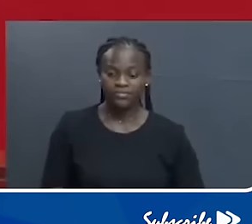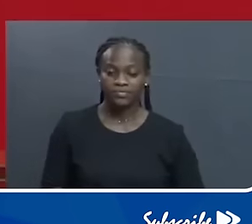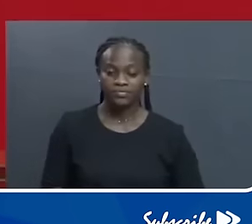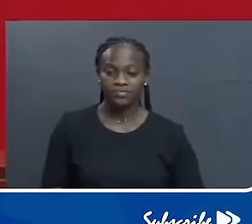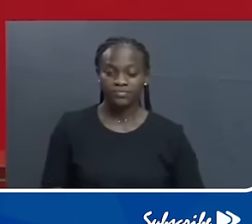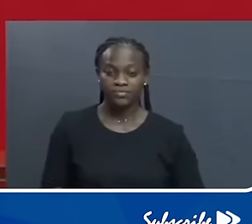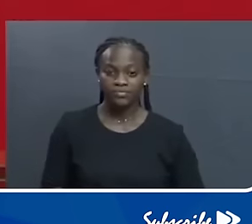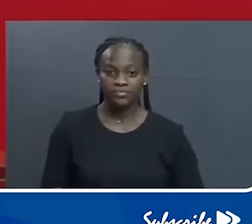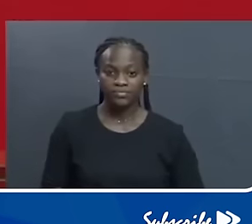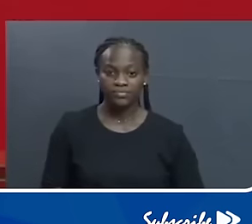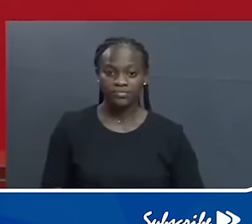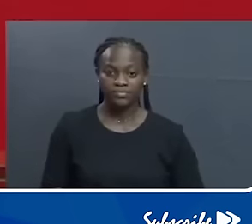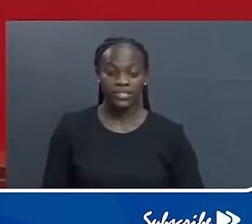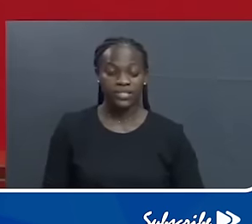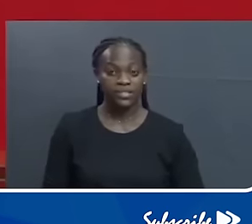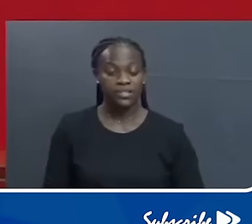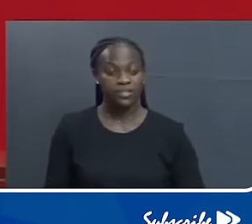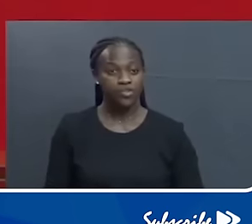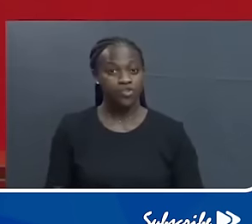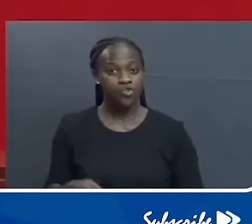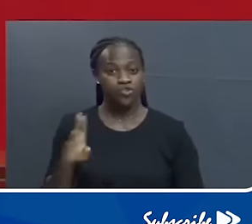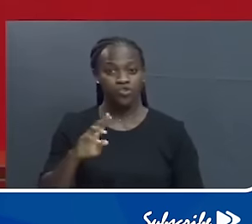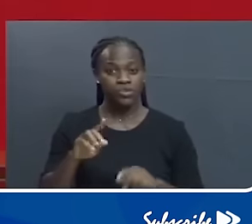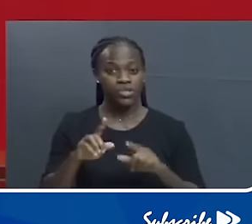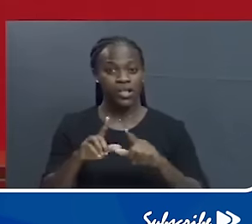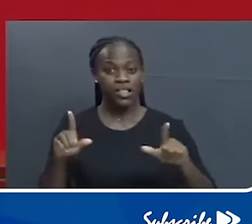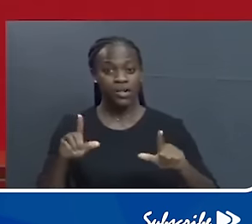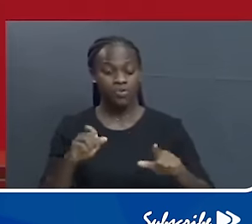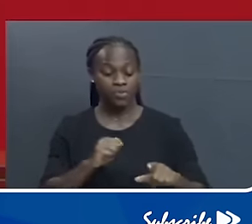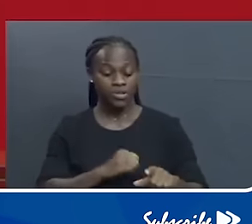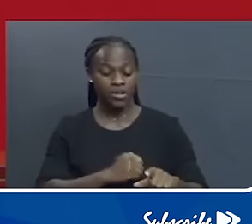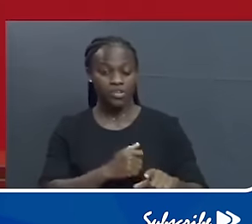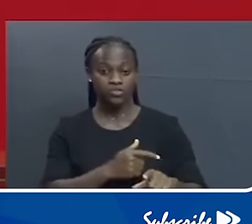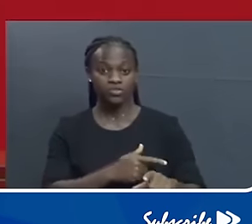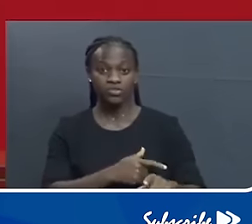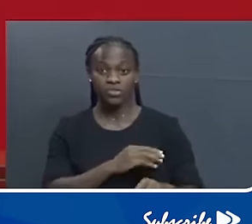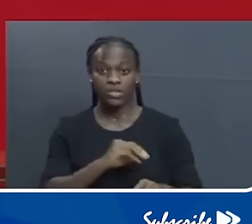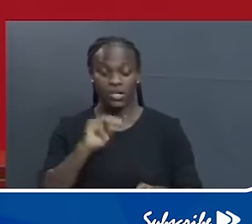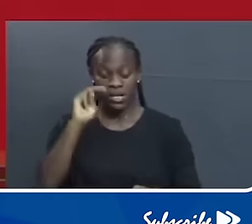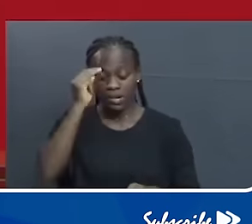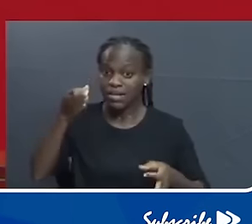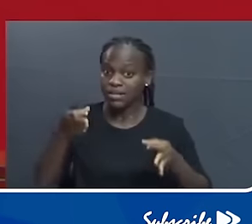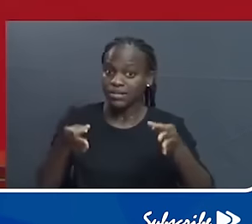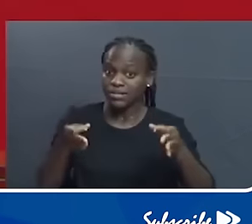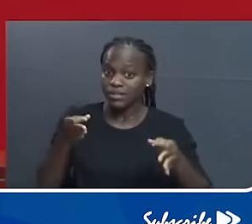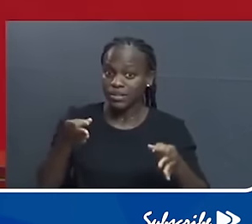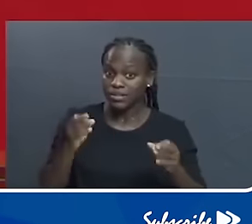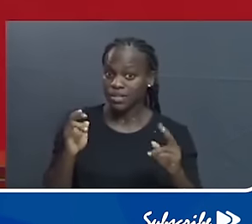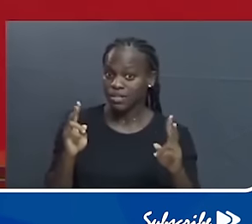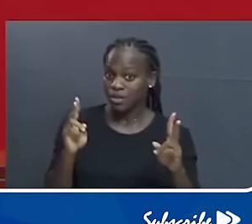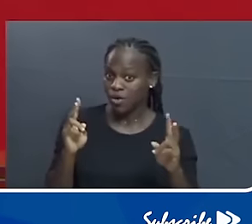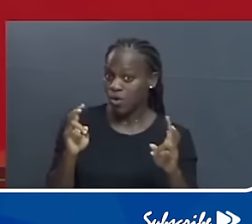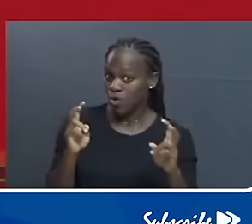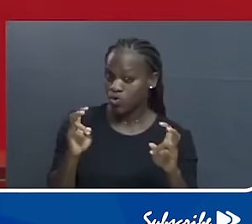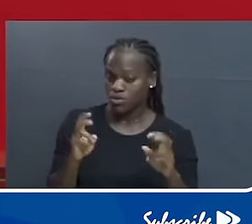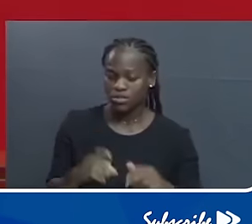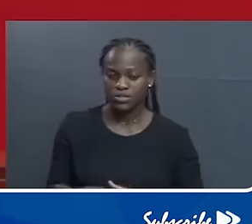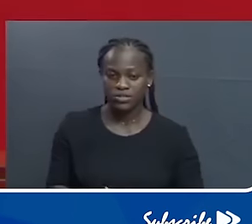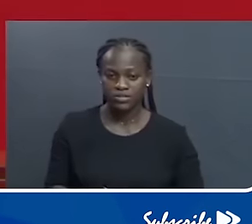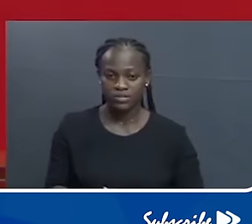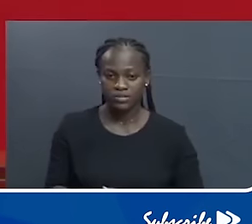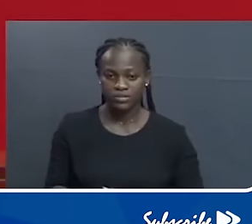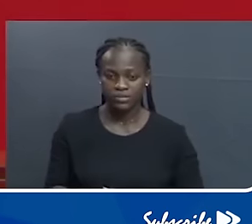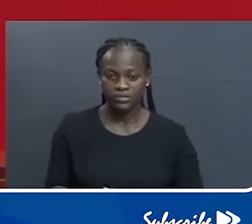To use the language of the Attorney General and Minister for Justice, quote, in